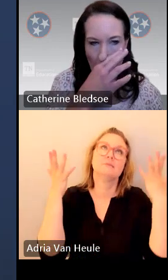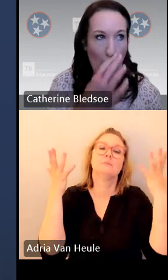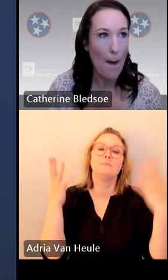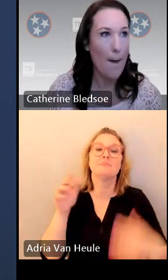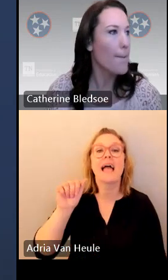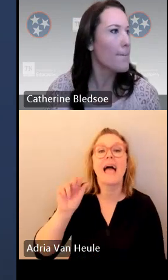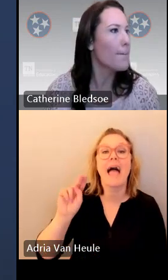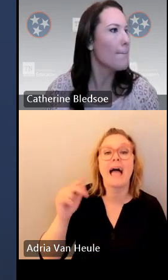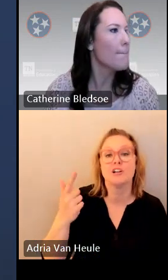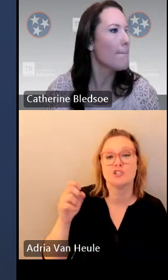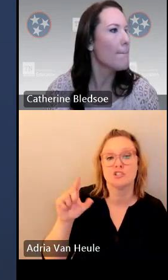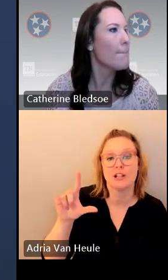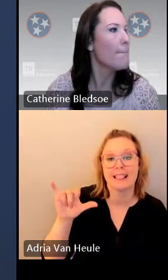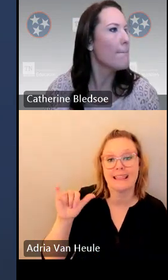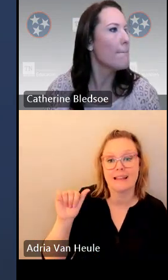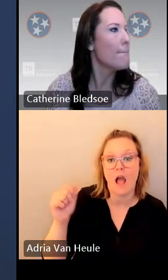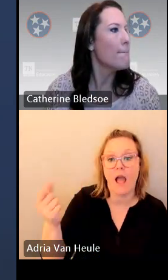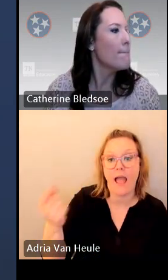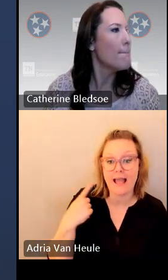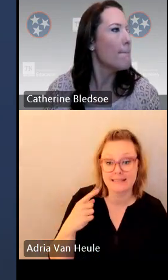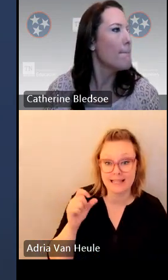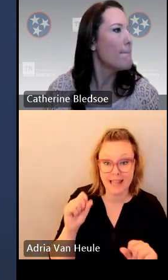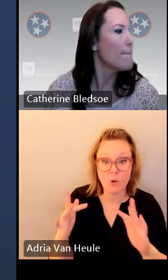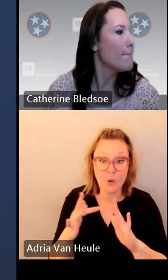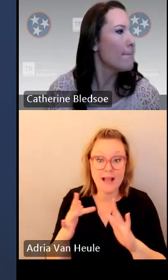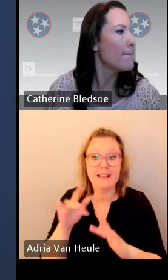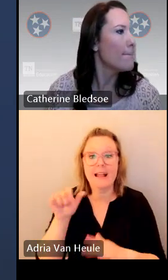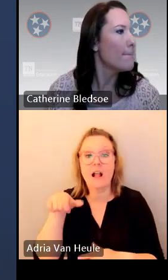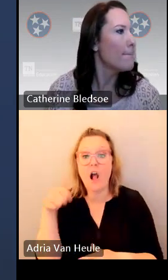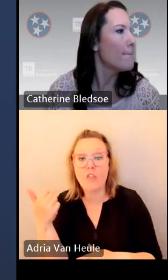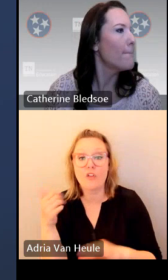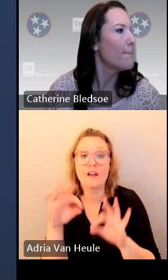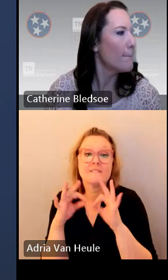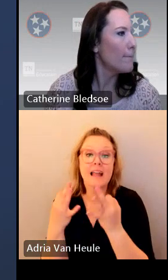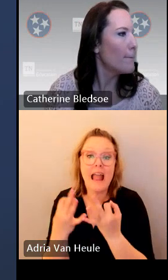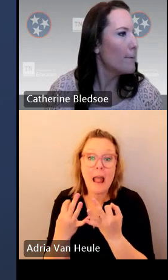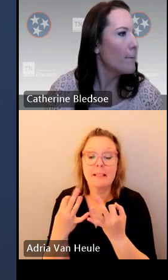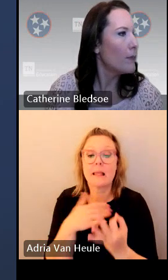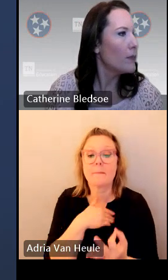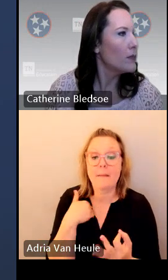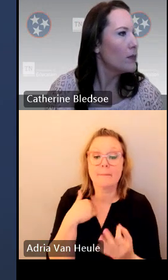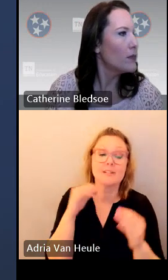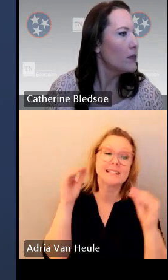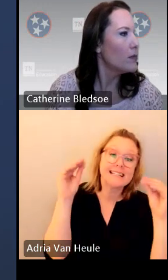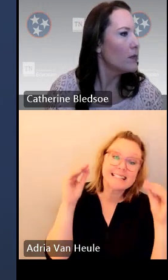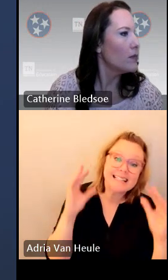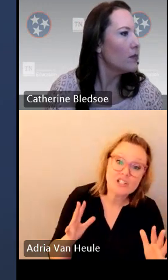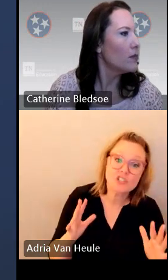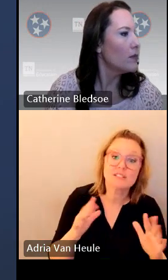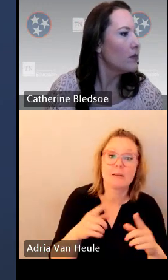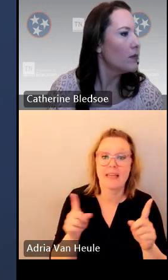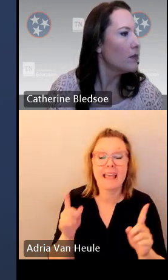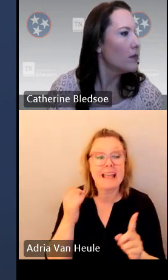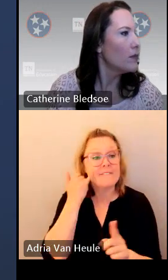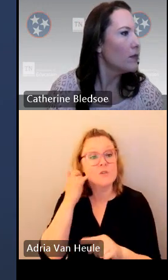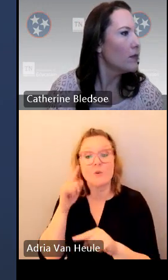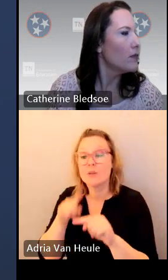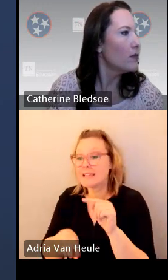can contact other maybe family members or teachers and things like that if you can't